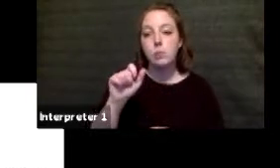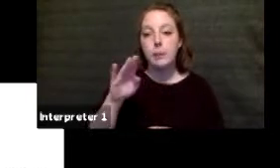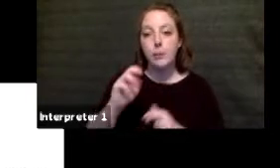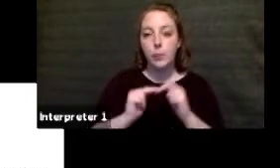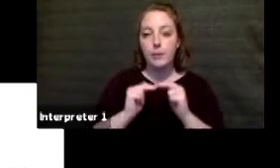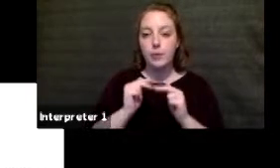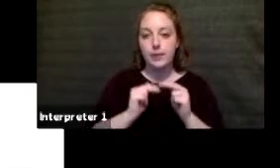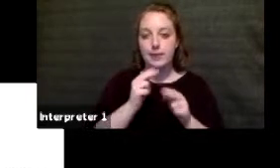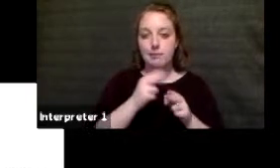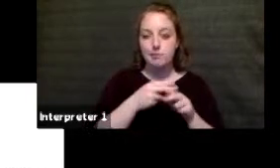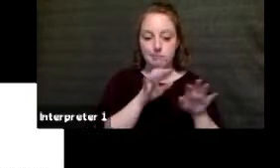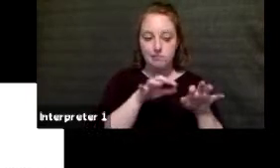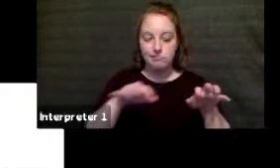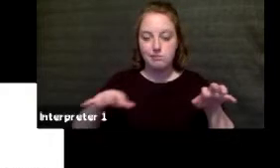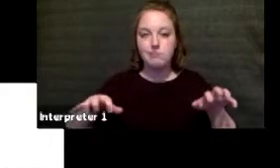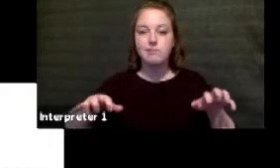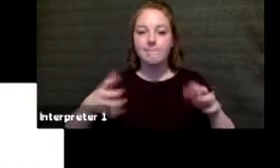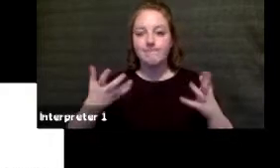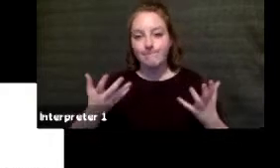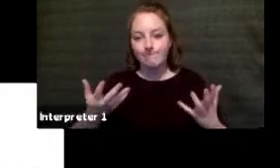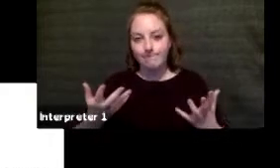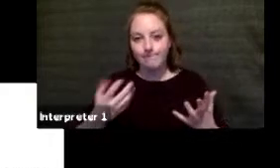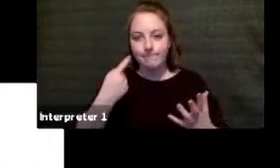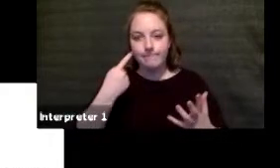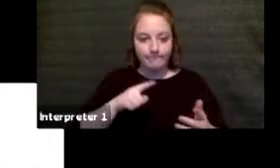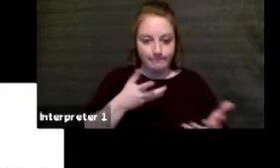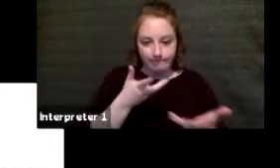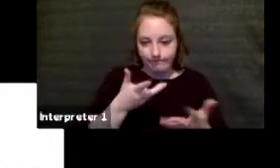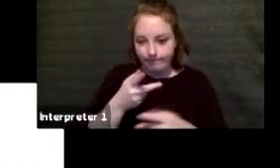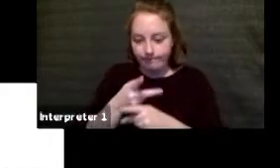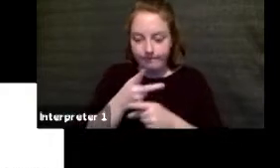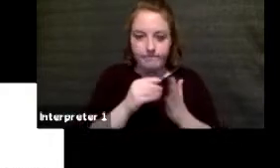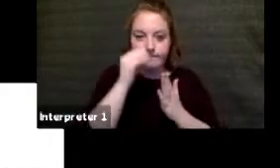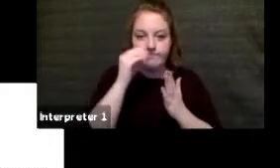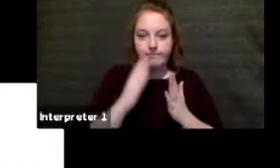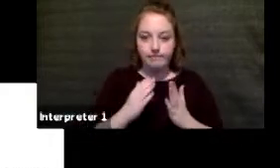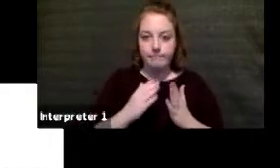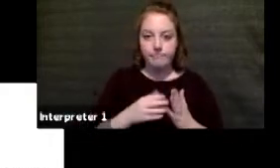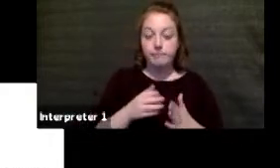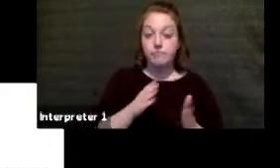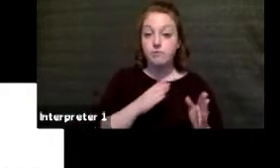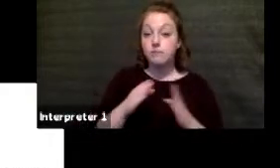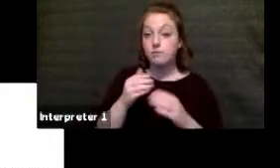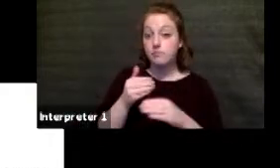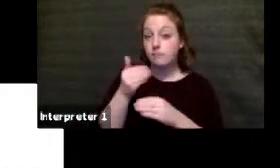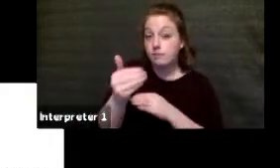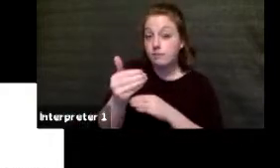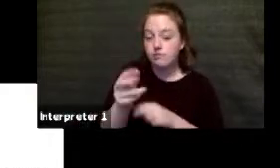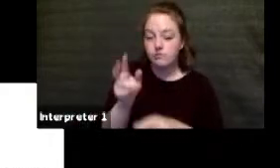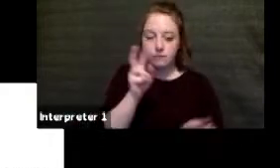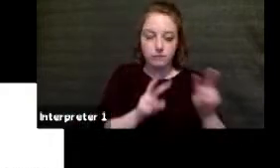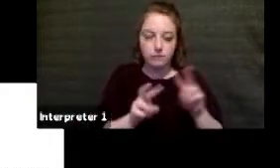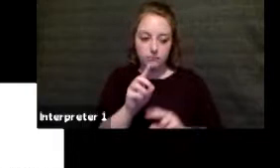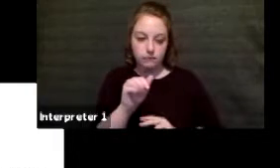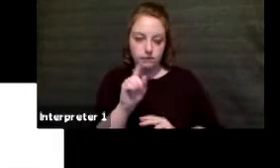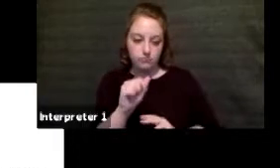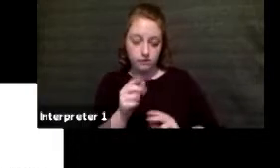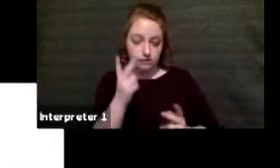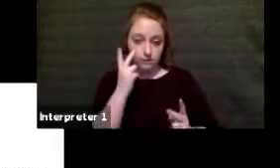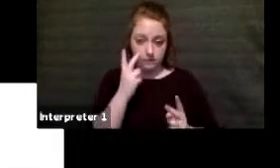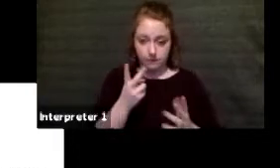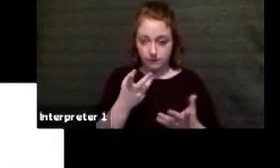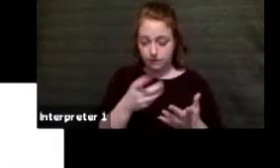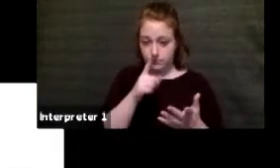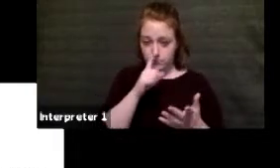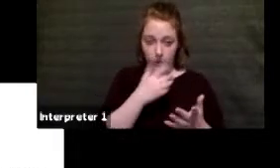need. And so the concept here as we move forward would be is, as we look at the data, we identify the highest and best